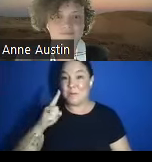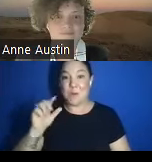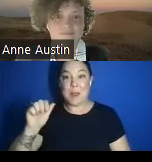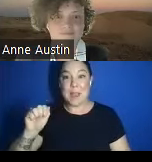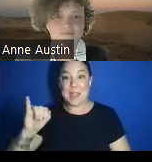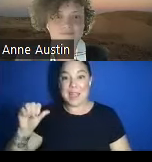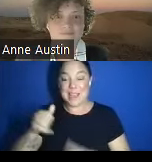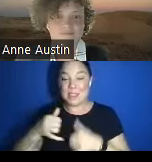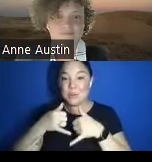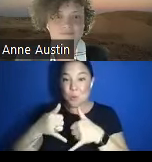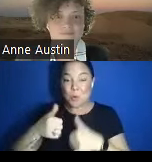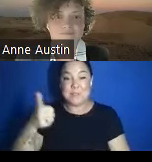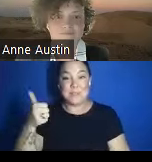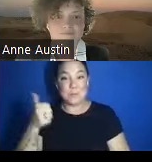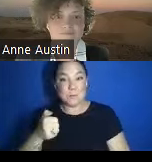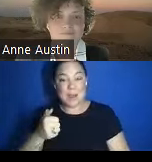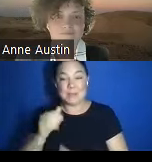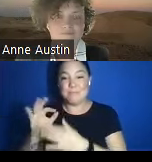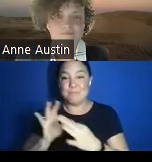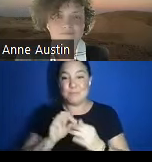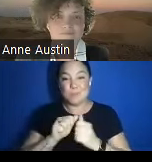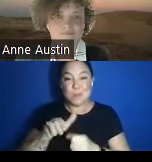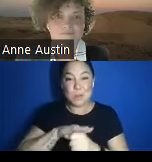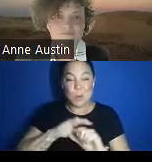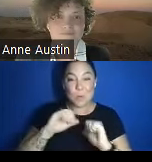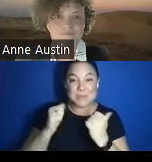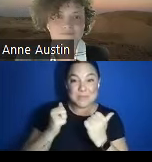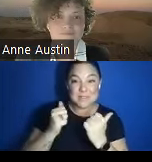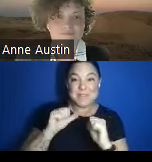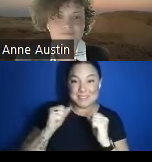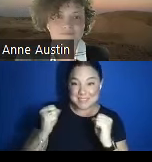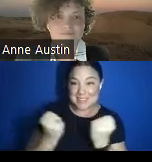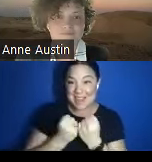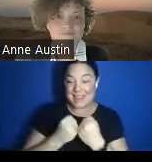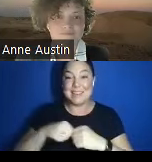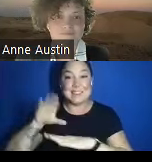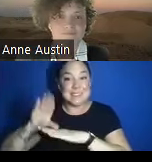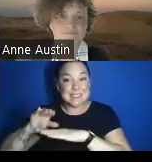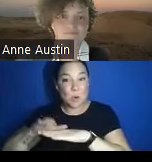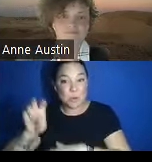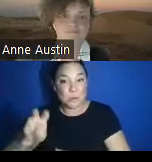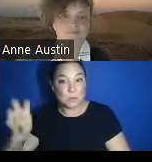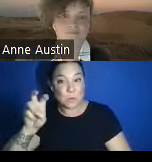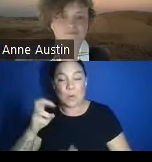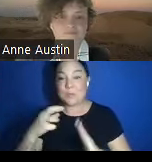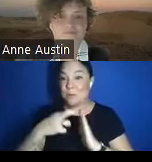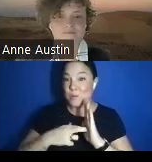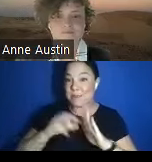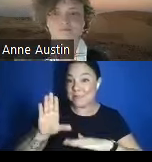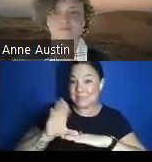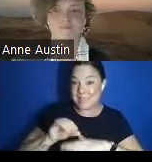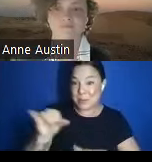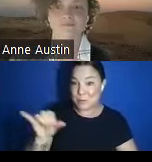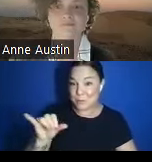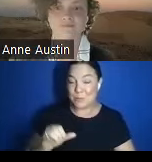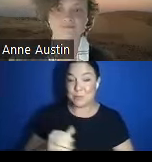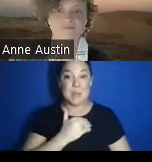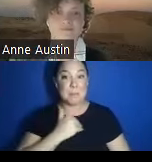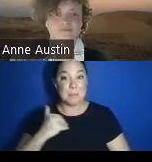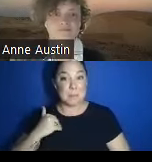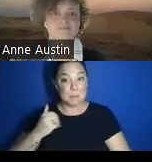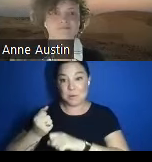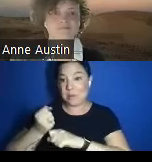grants, affiliation with a local society, discounts on tours and registrations. And I'll add here that membership, annual membership